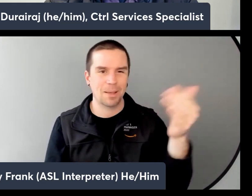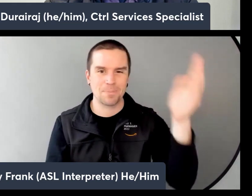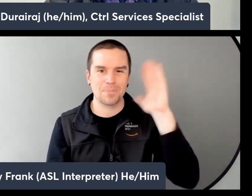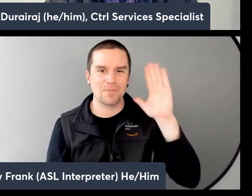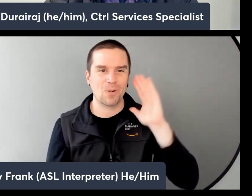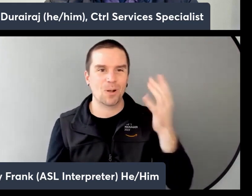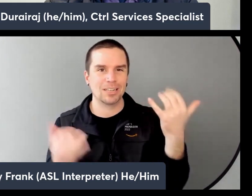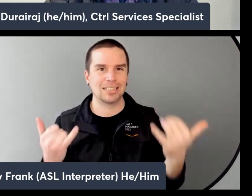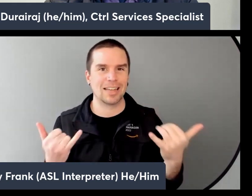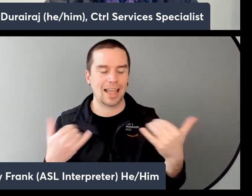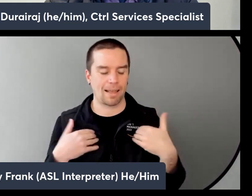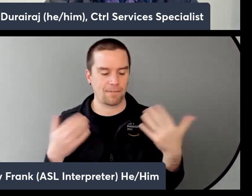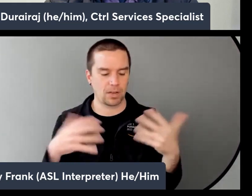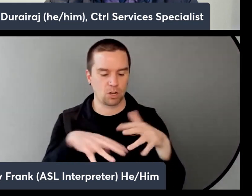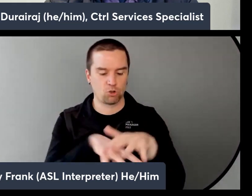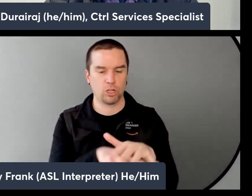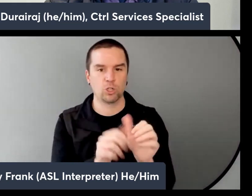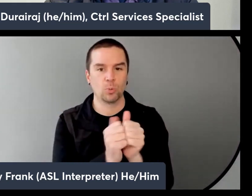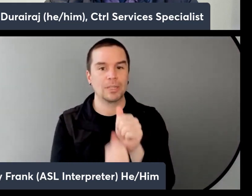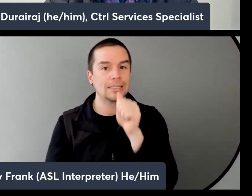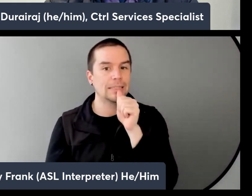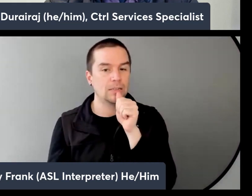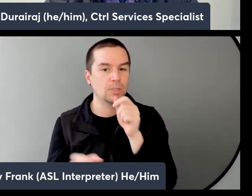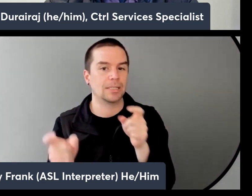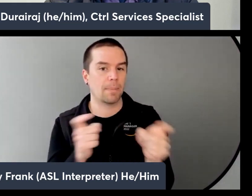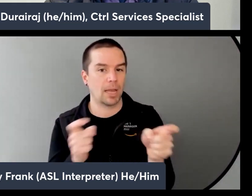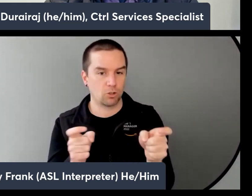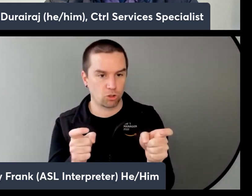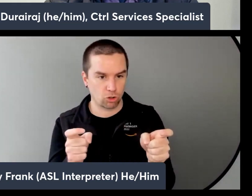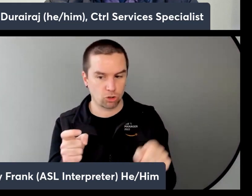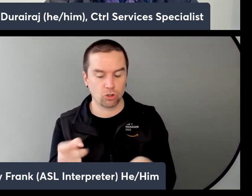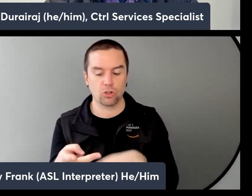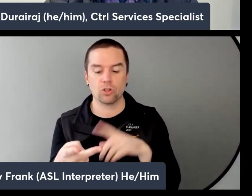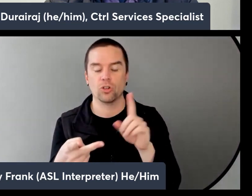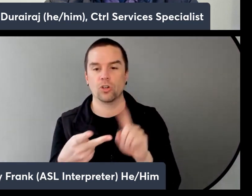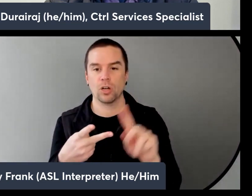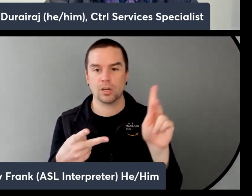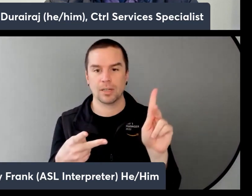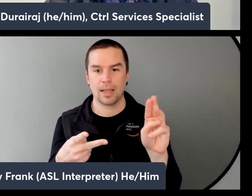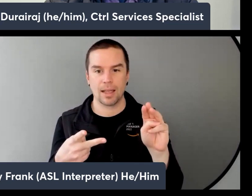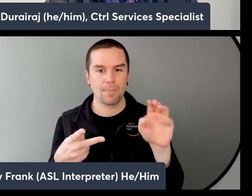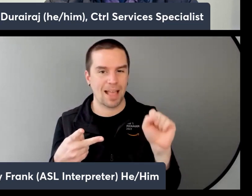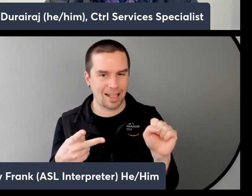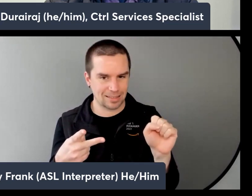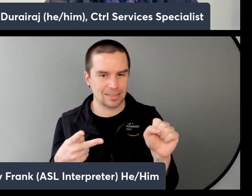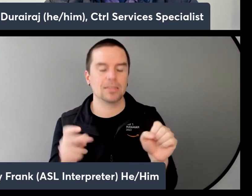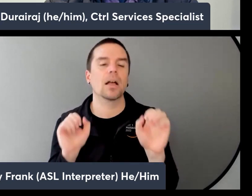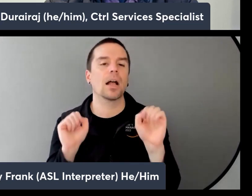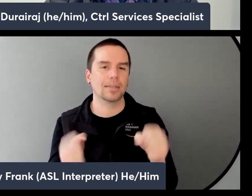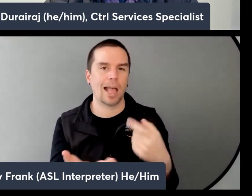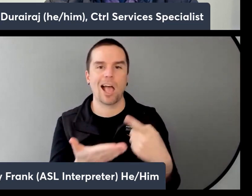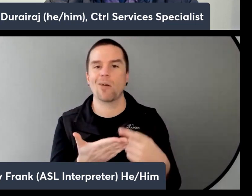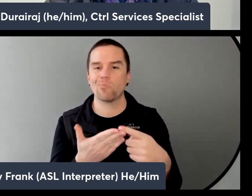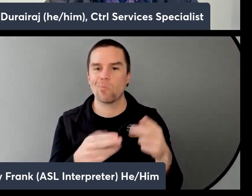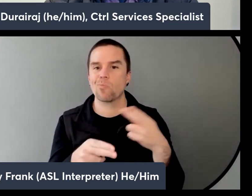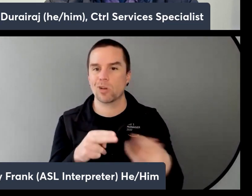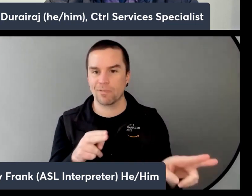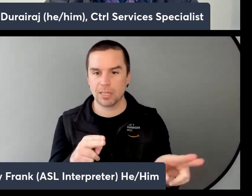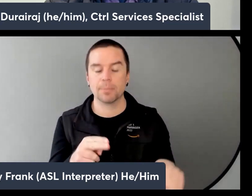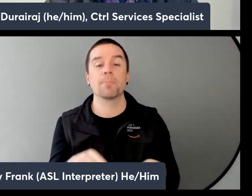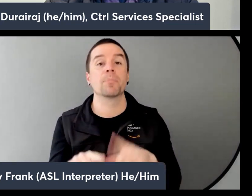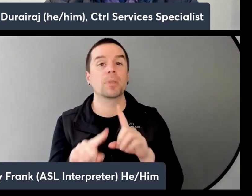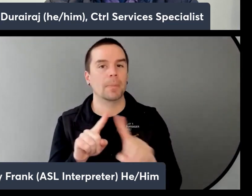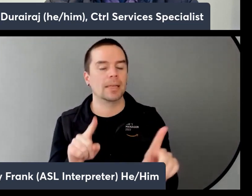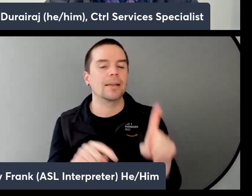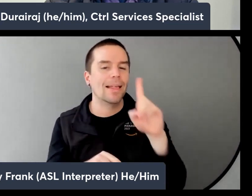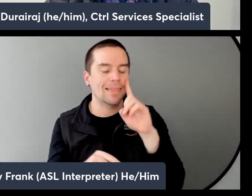having an integration with Secrets Manager, and there's also one with KMS that I can talk briefly about. Sure. But Yeah. I think that it kind